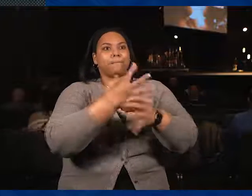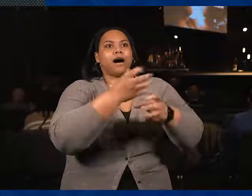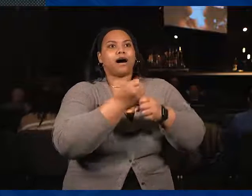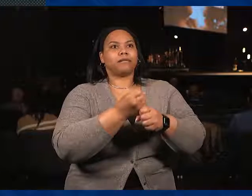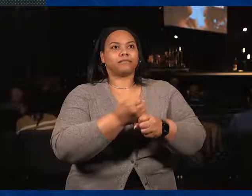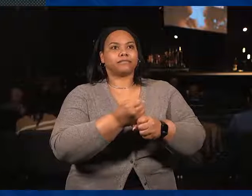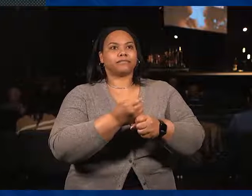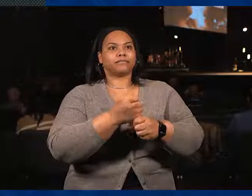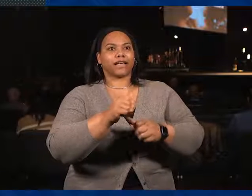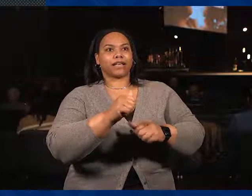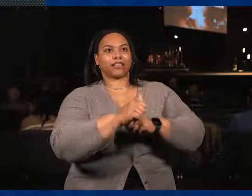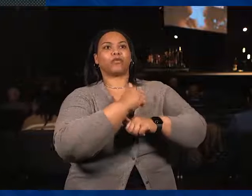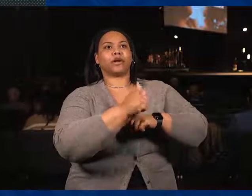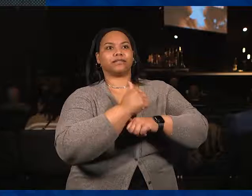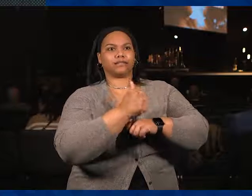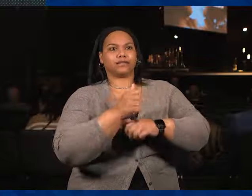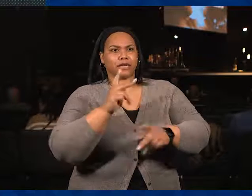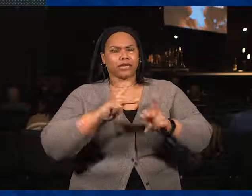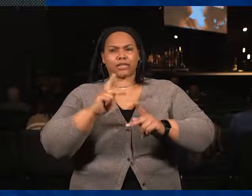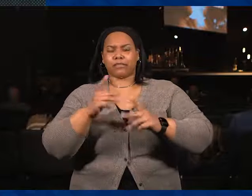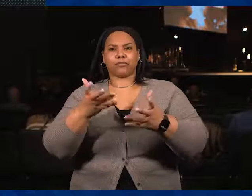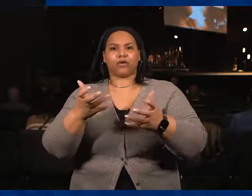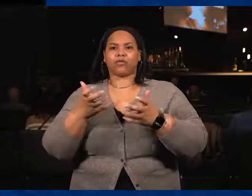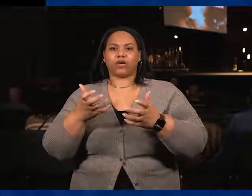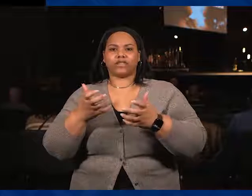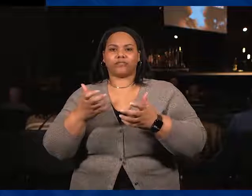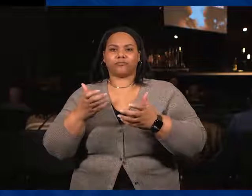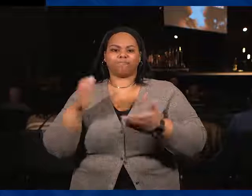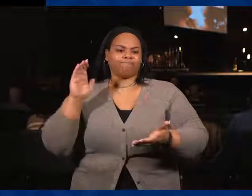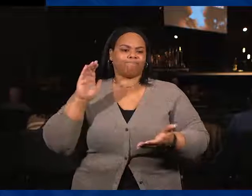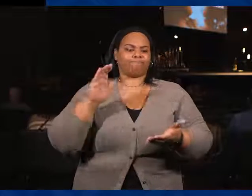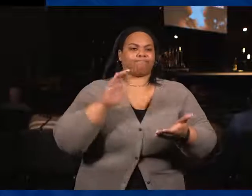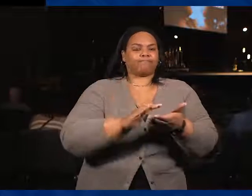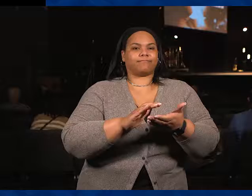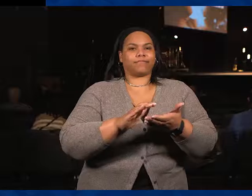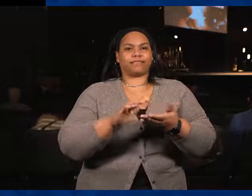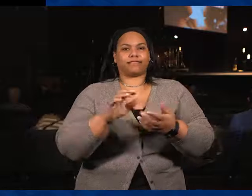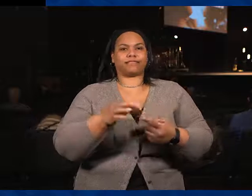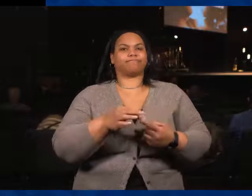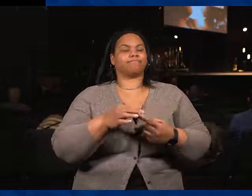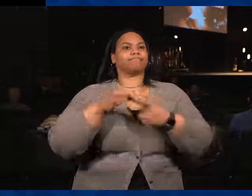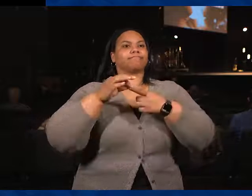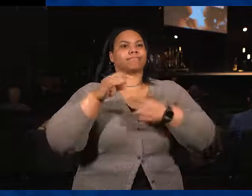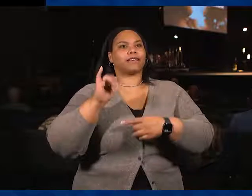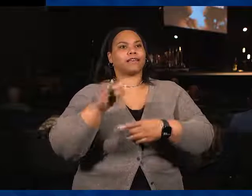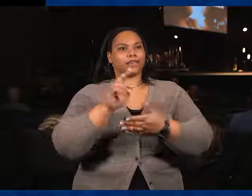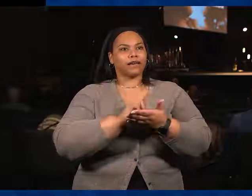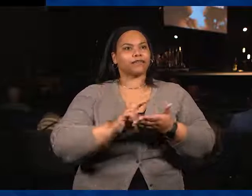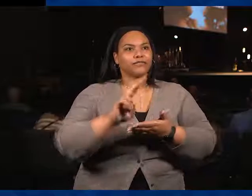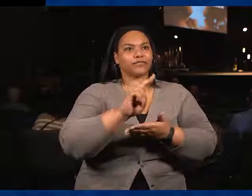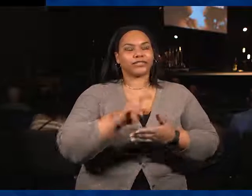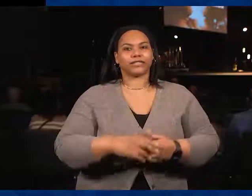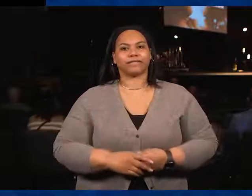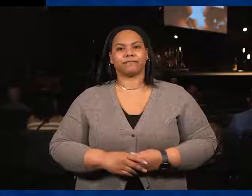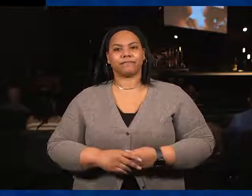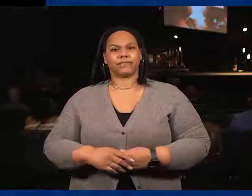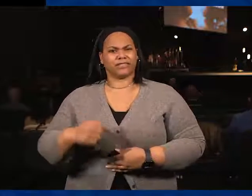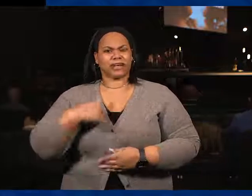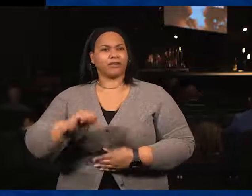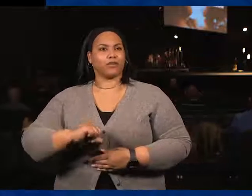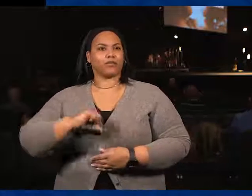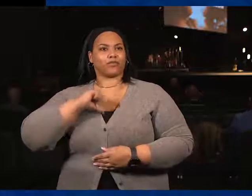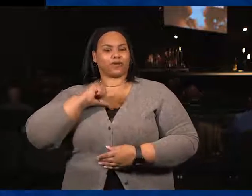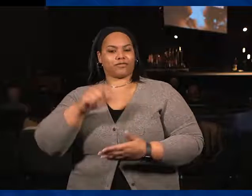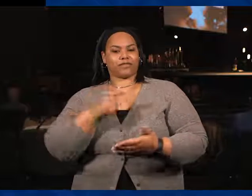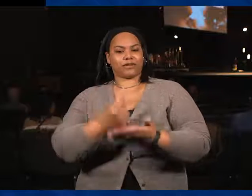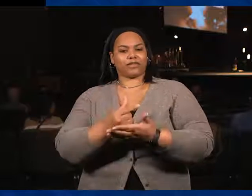by those who want to terrorize and minimize the significance of these institutions. I just want to take a moment as a proud graduate of an